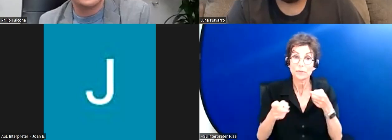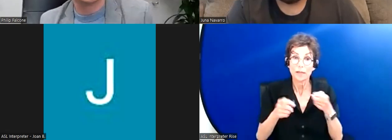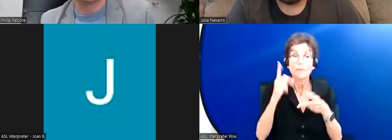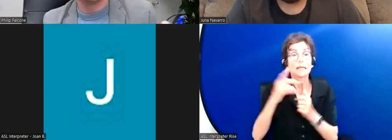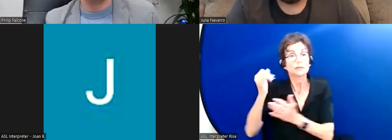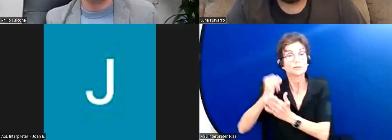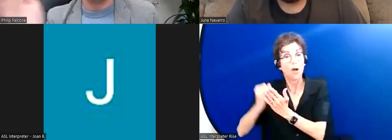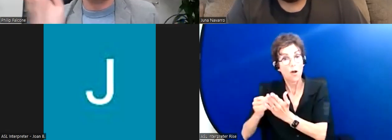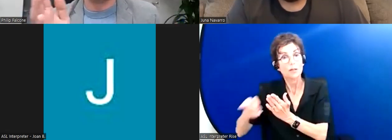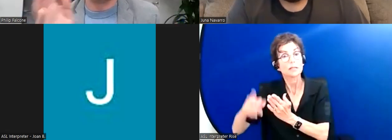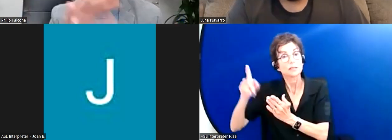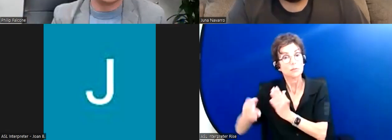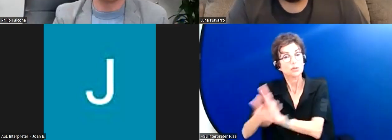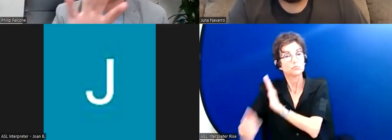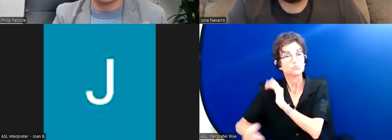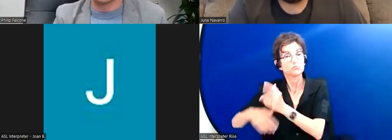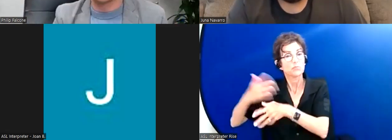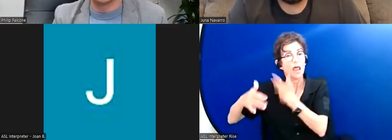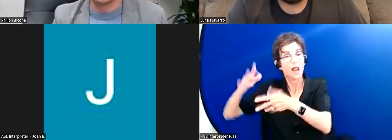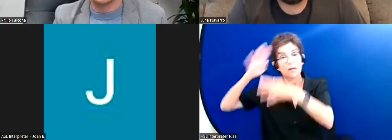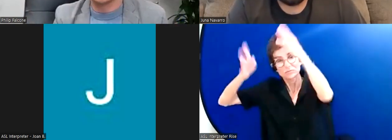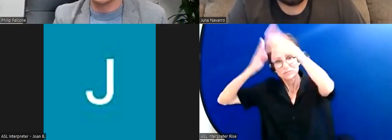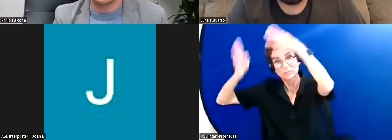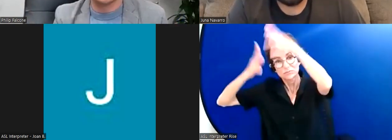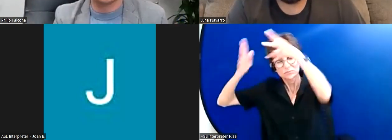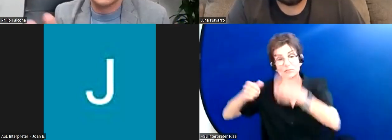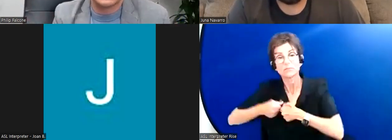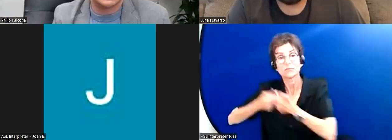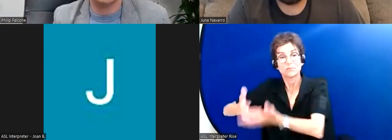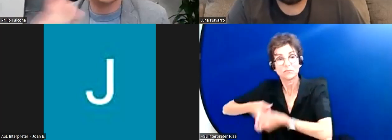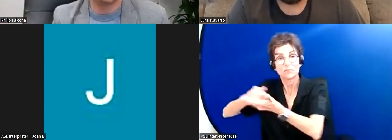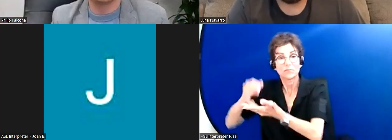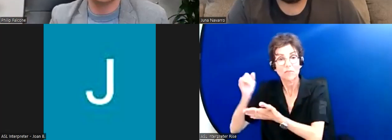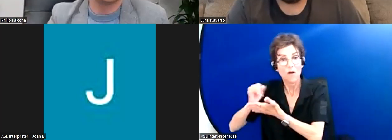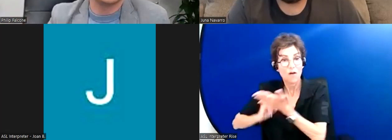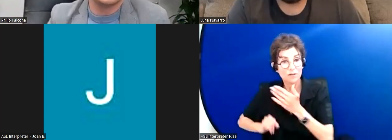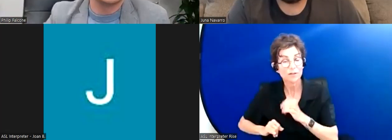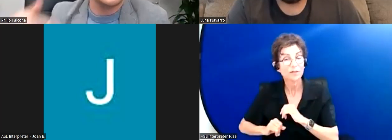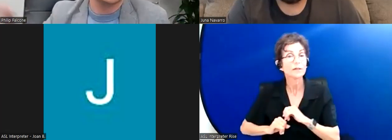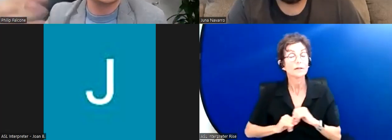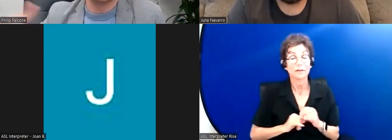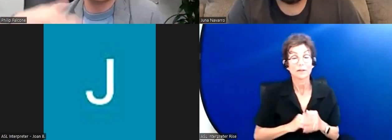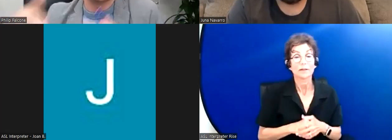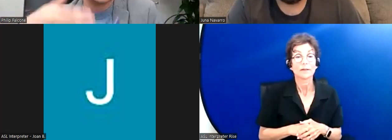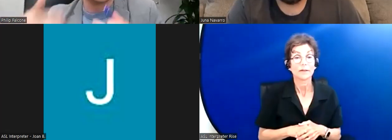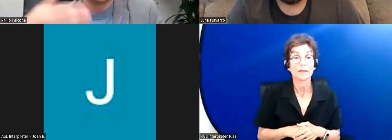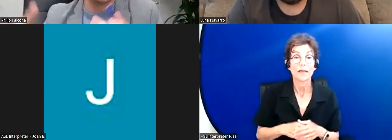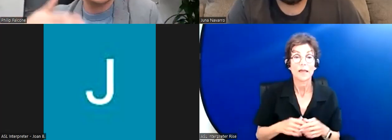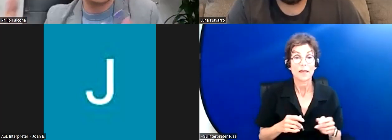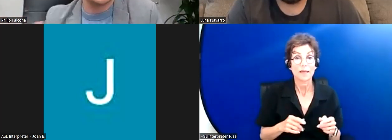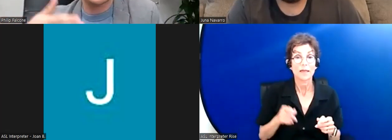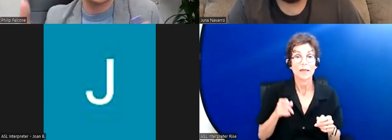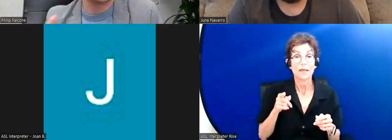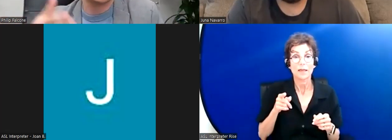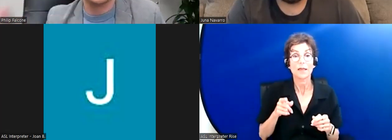art. So from there, the artist is doing their stuff, and then really it kind of, you get in your rhythm